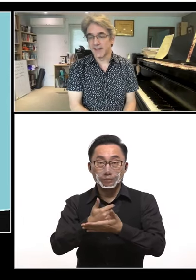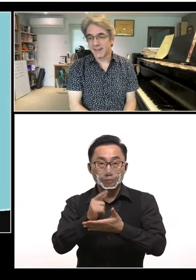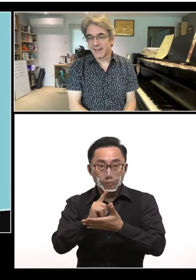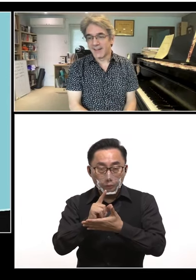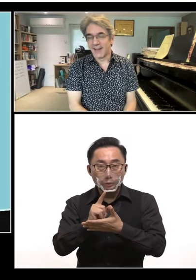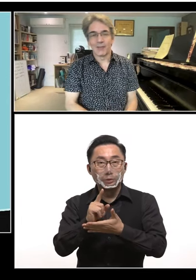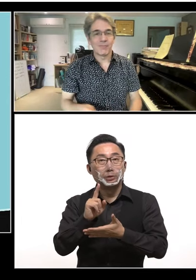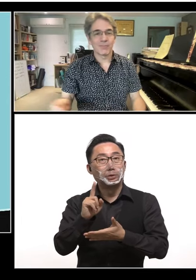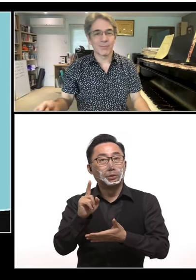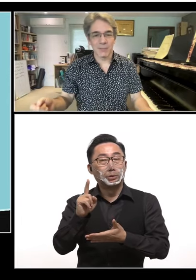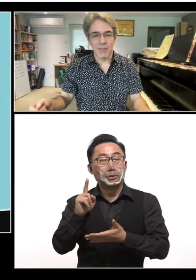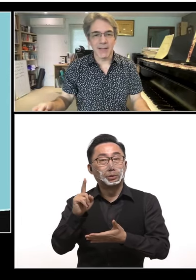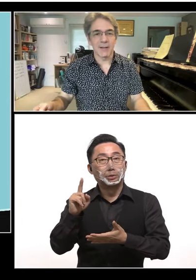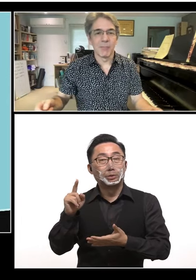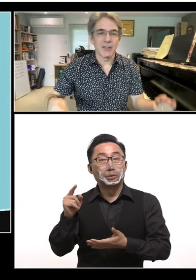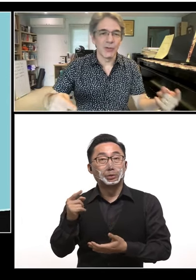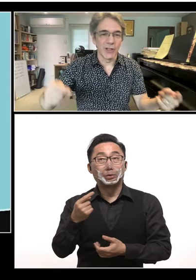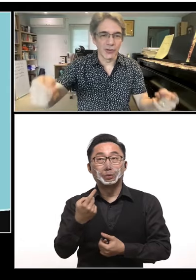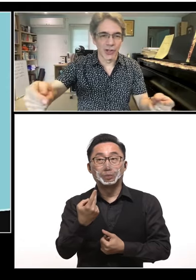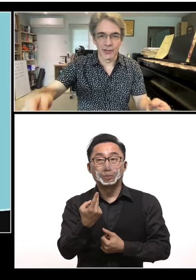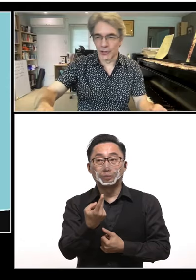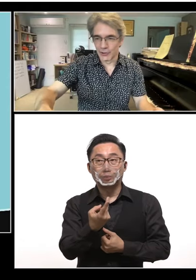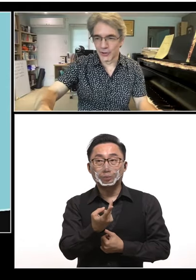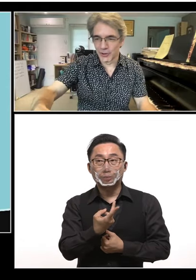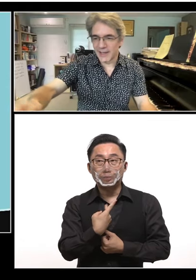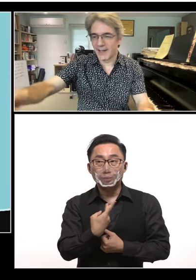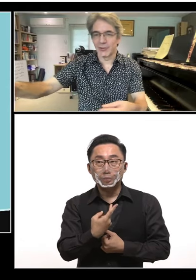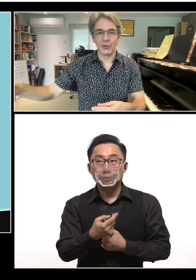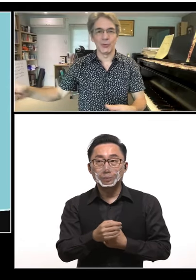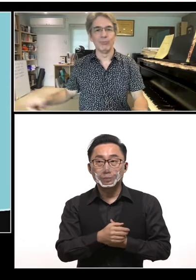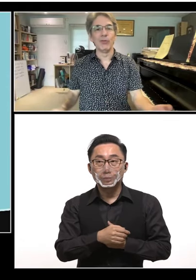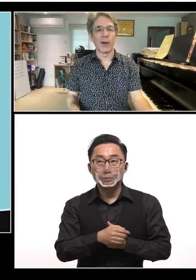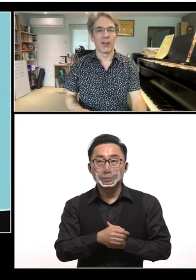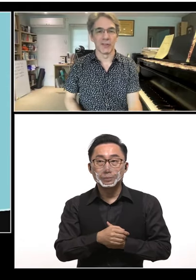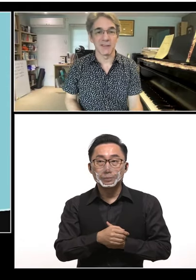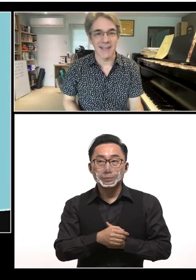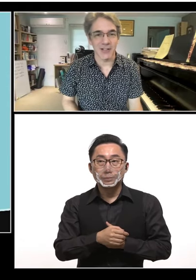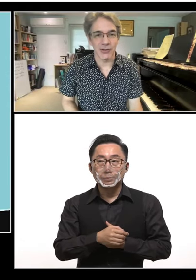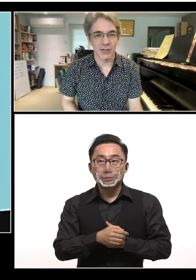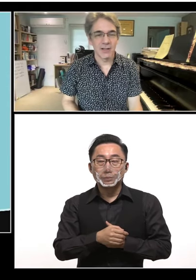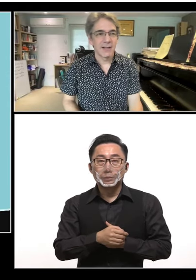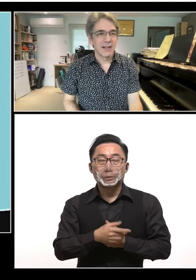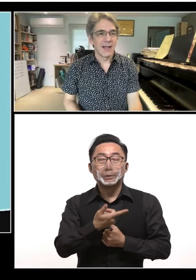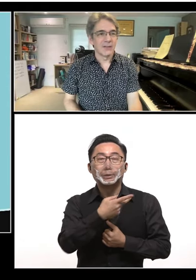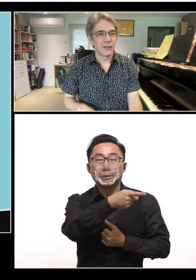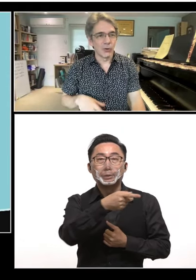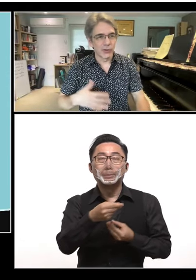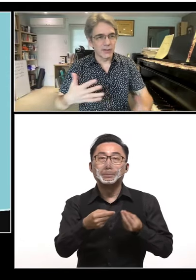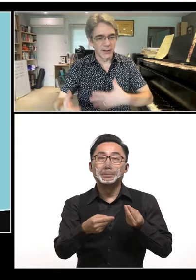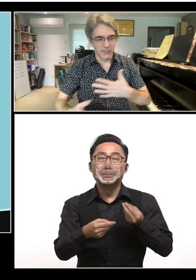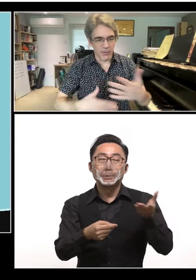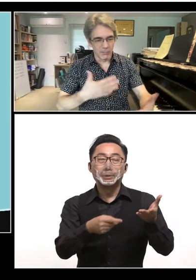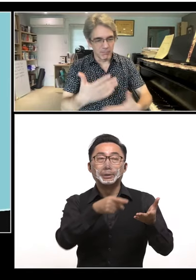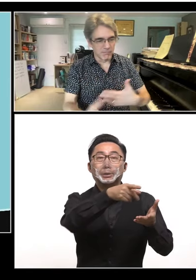was make my student, Zhe Cheng, learn how to move around on the stage. And so